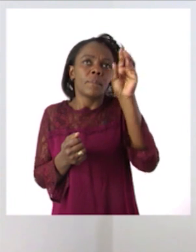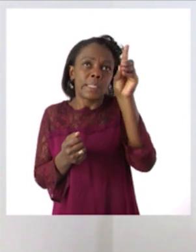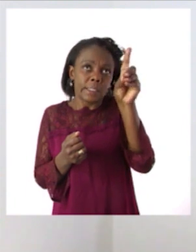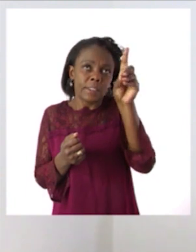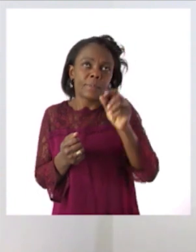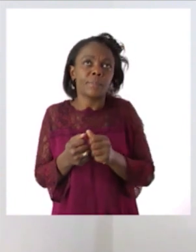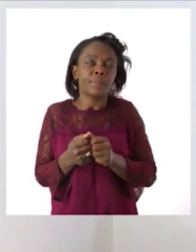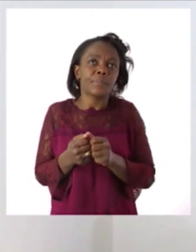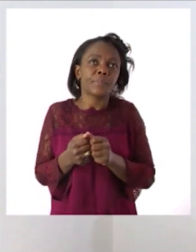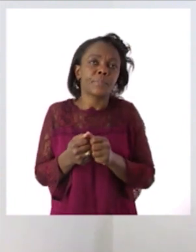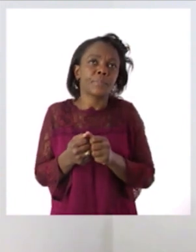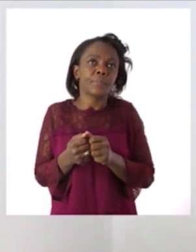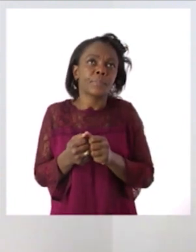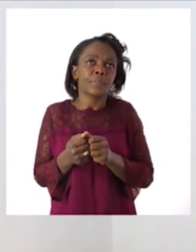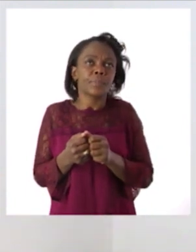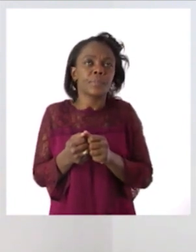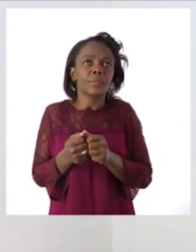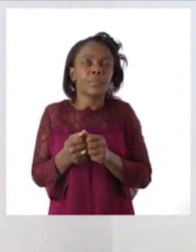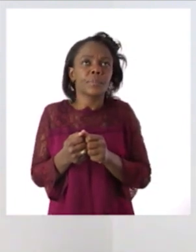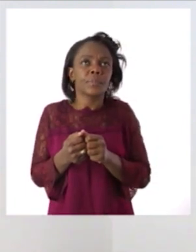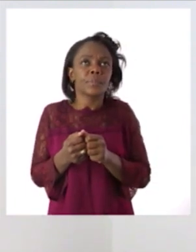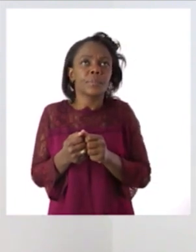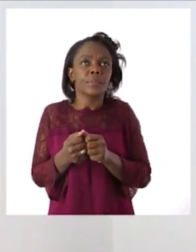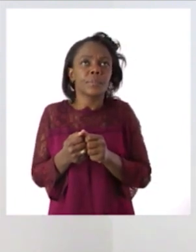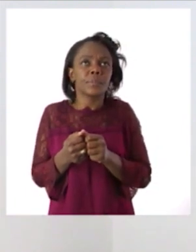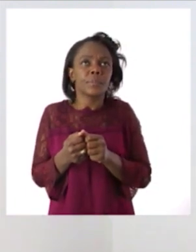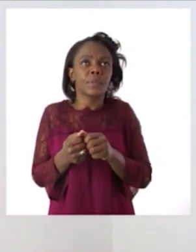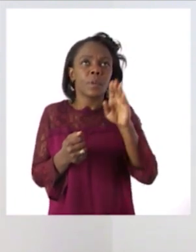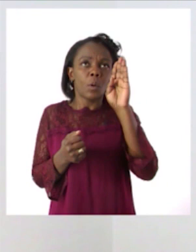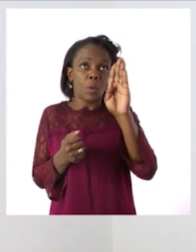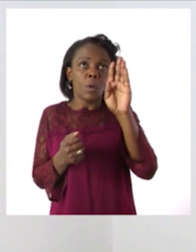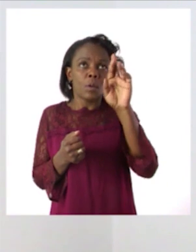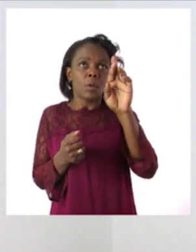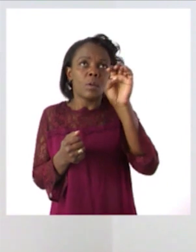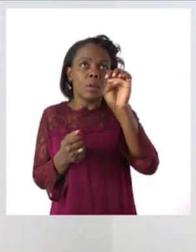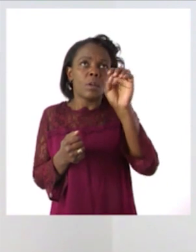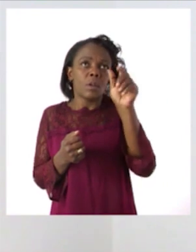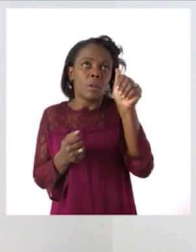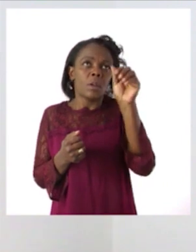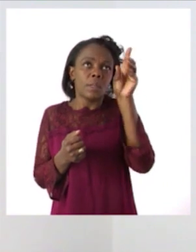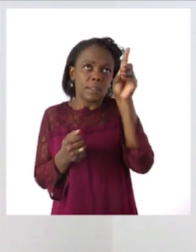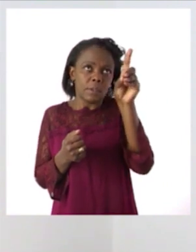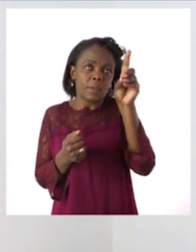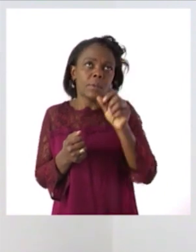do we write bread? I still have a space here. I can write bread.